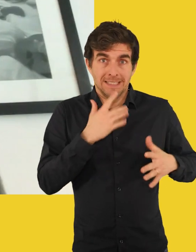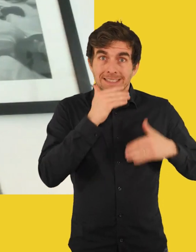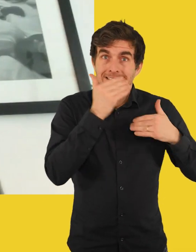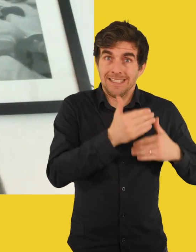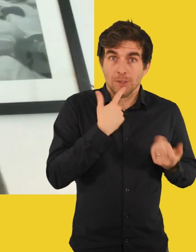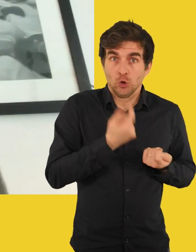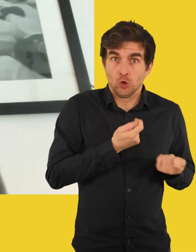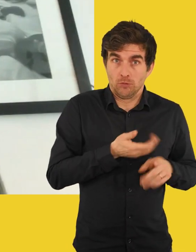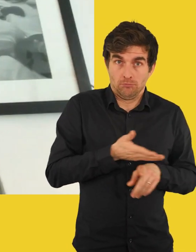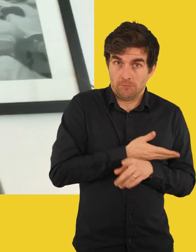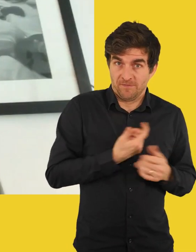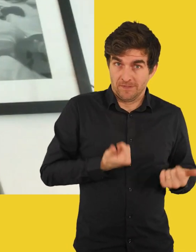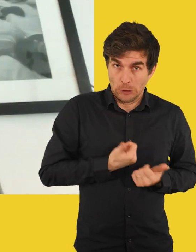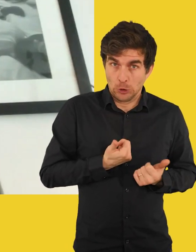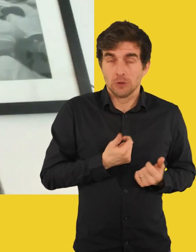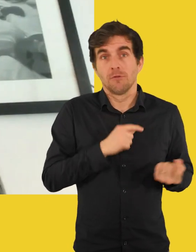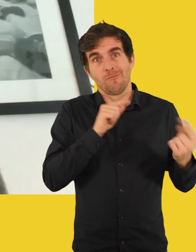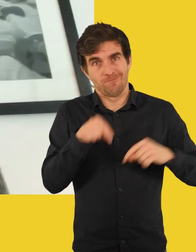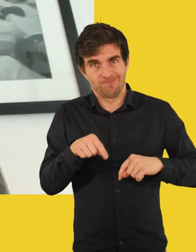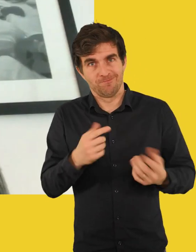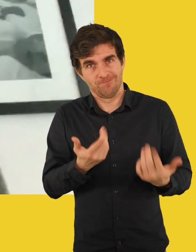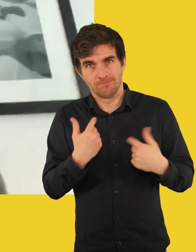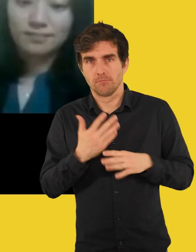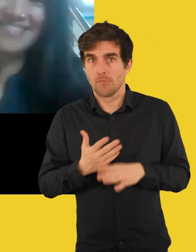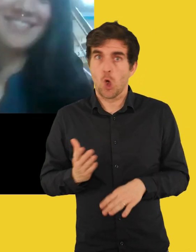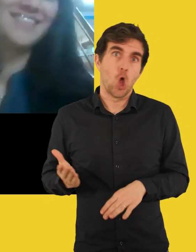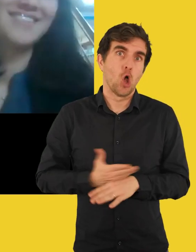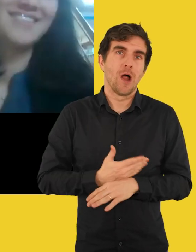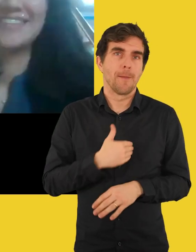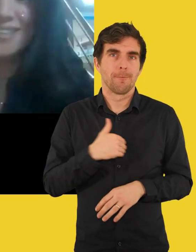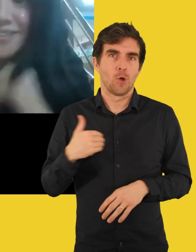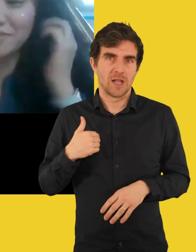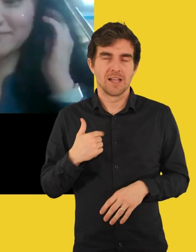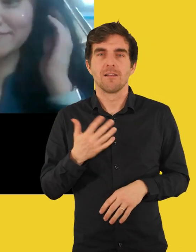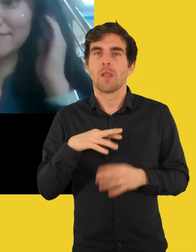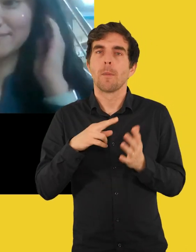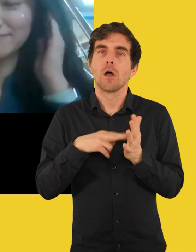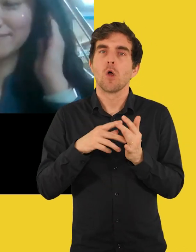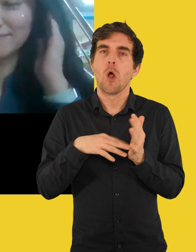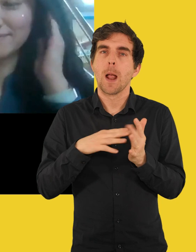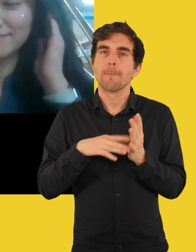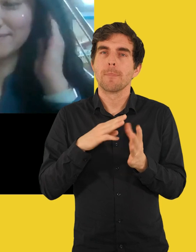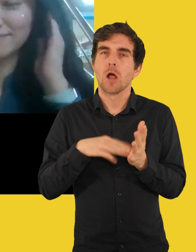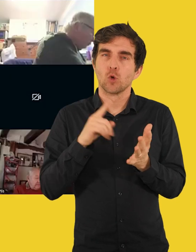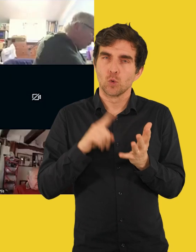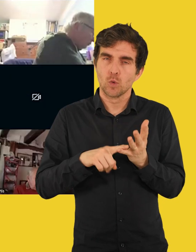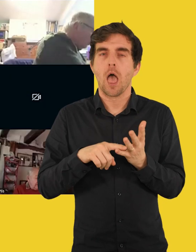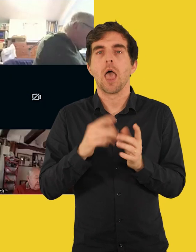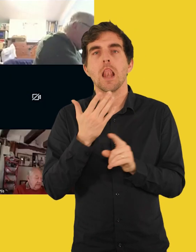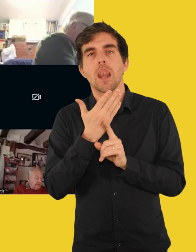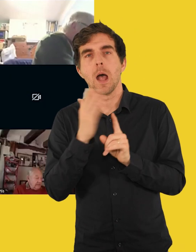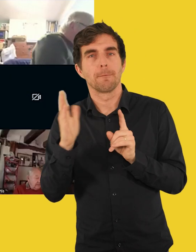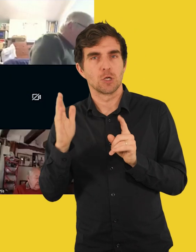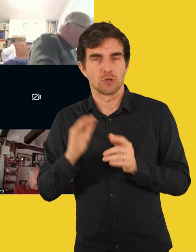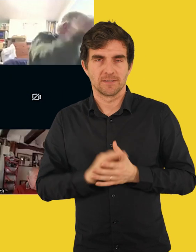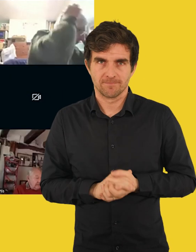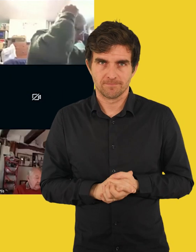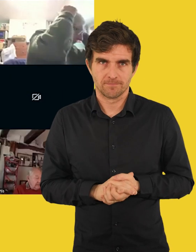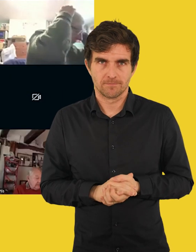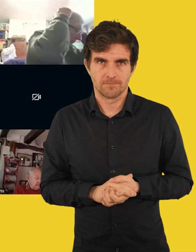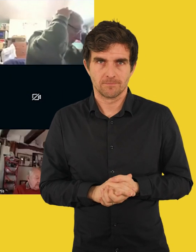has already hosted a session today that was early on this morning, and is calling from the